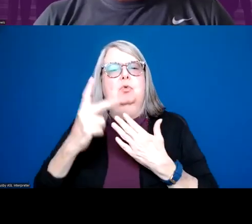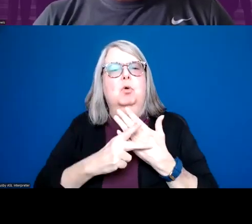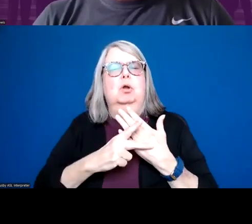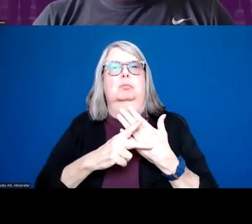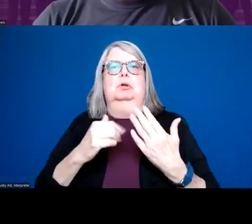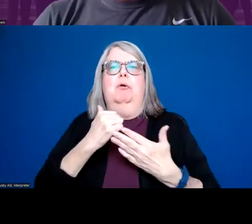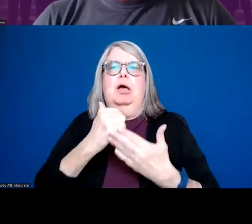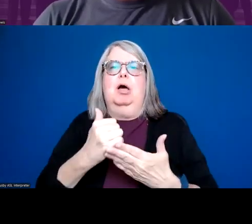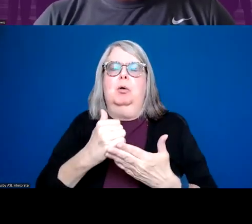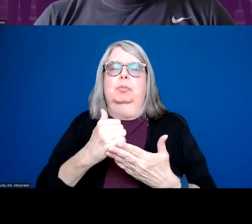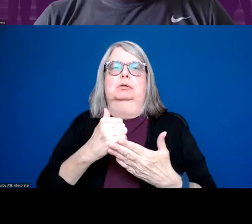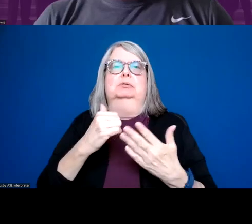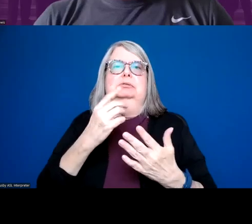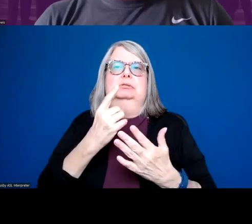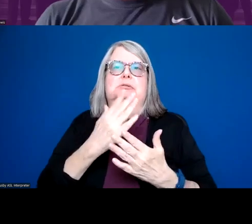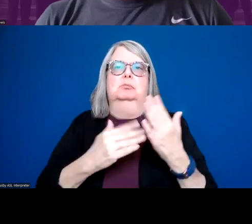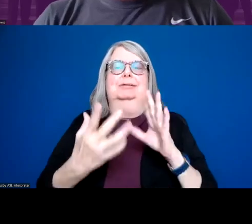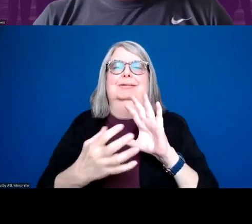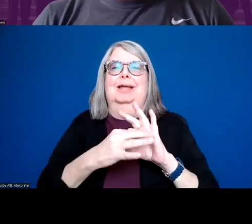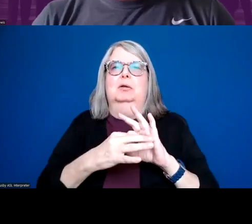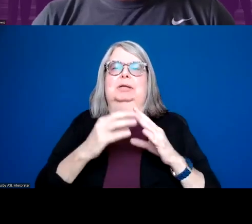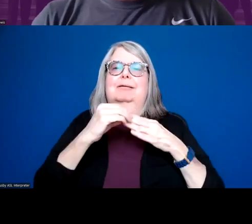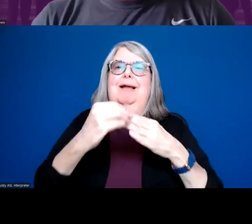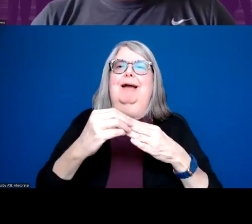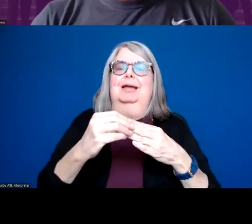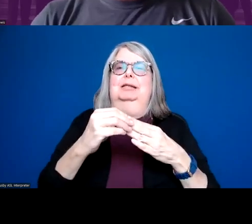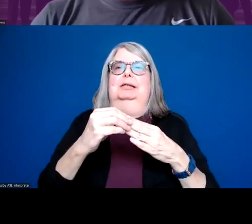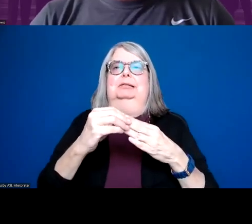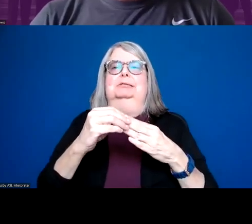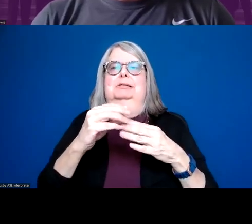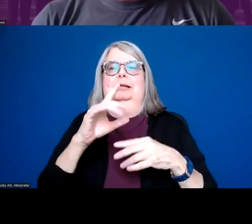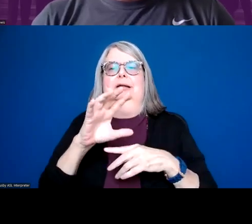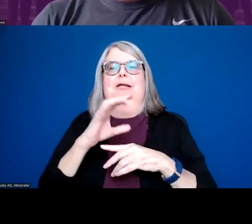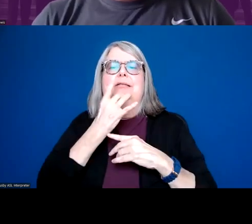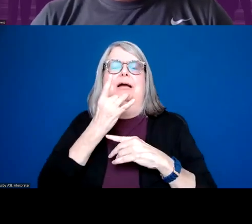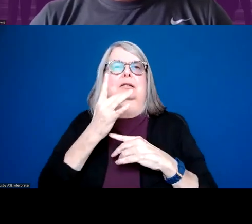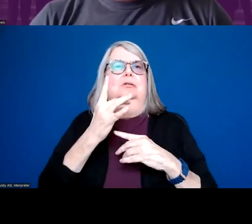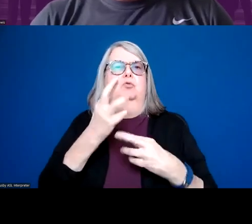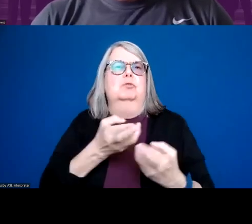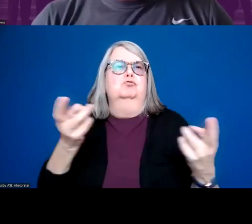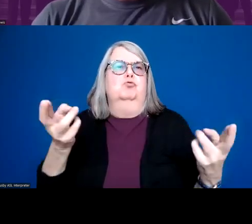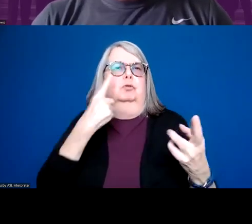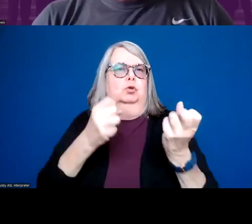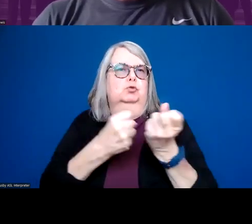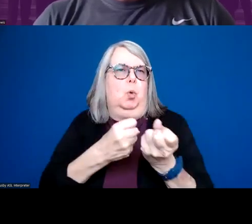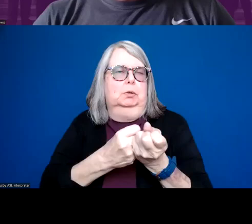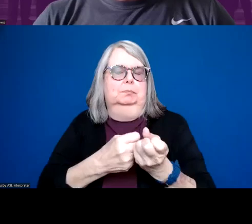to be able to be that guiding light and to be that conduit of resource to support them. Next